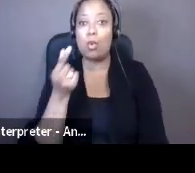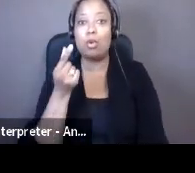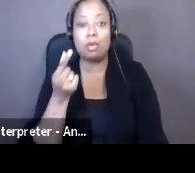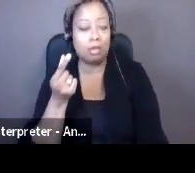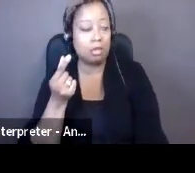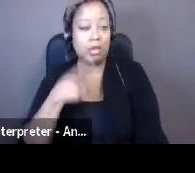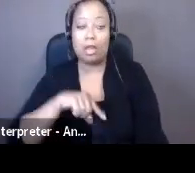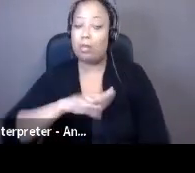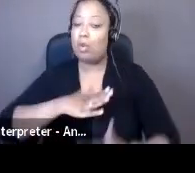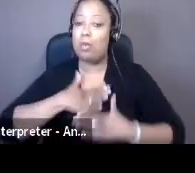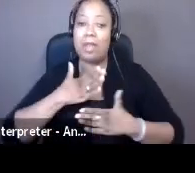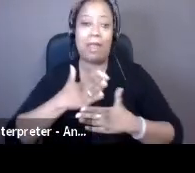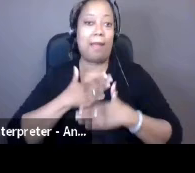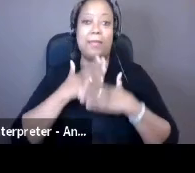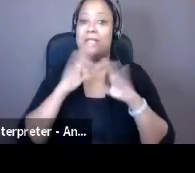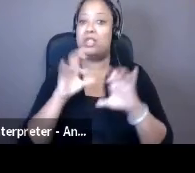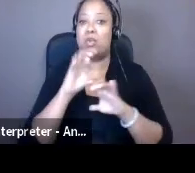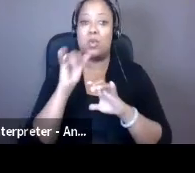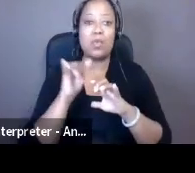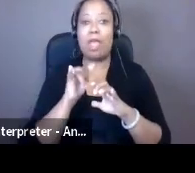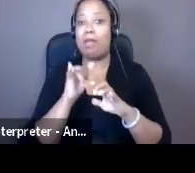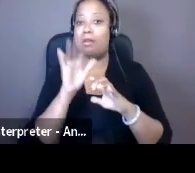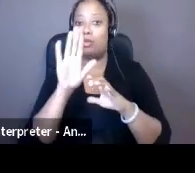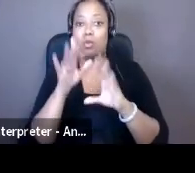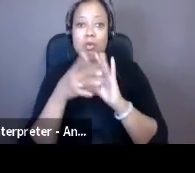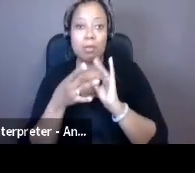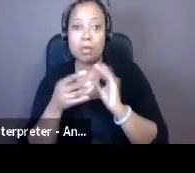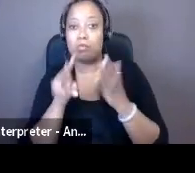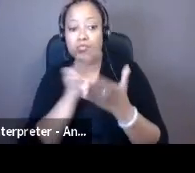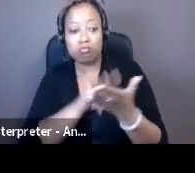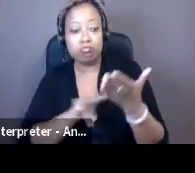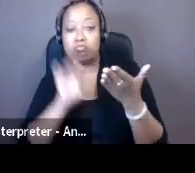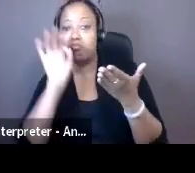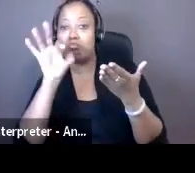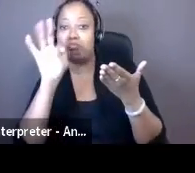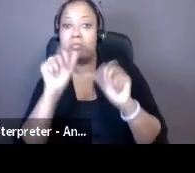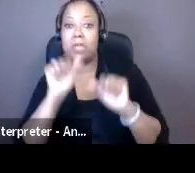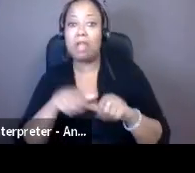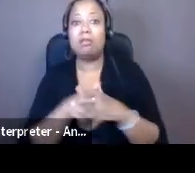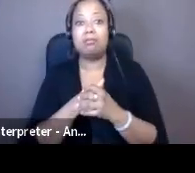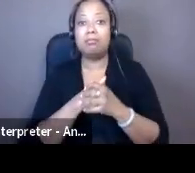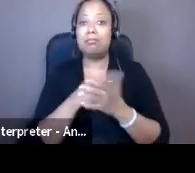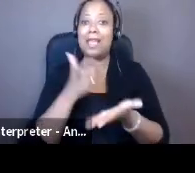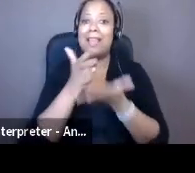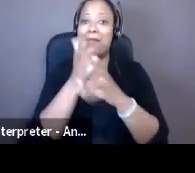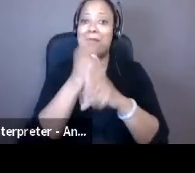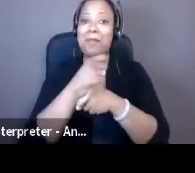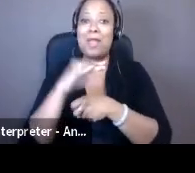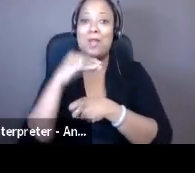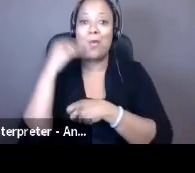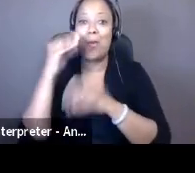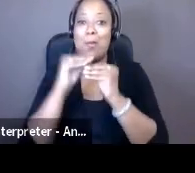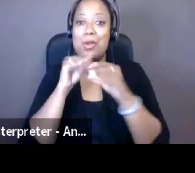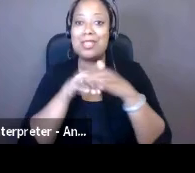happy to do that, to give you review comments and help you make your home more accessible and more usable for